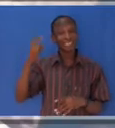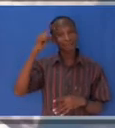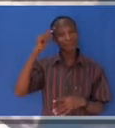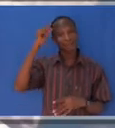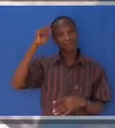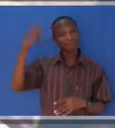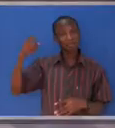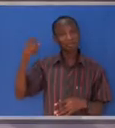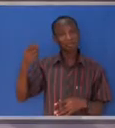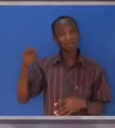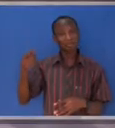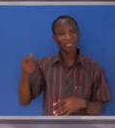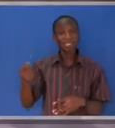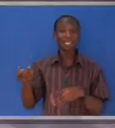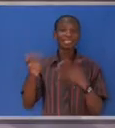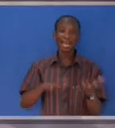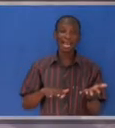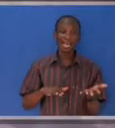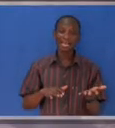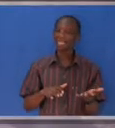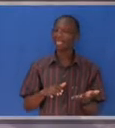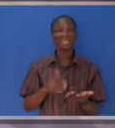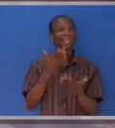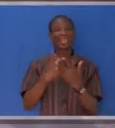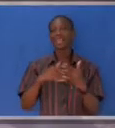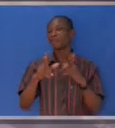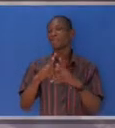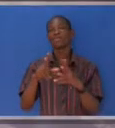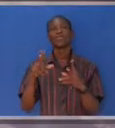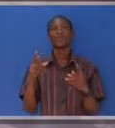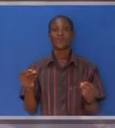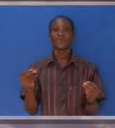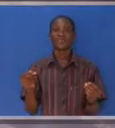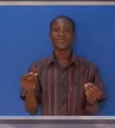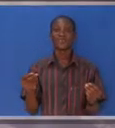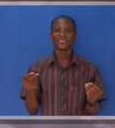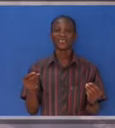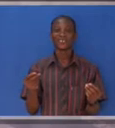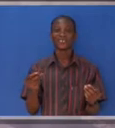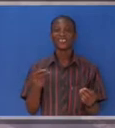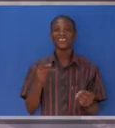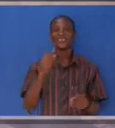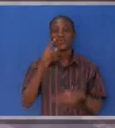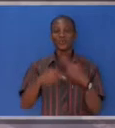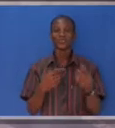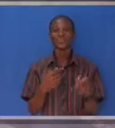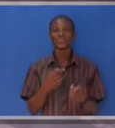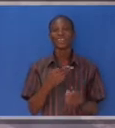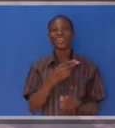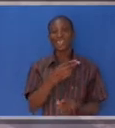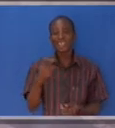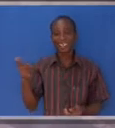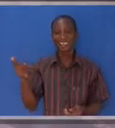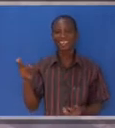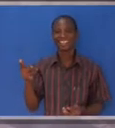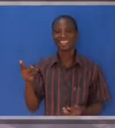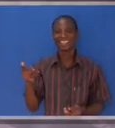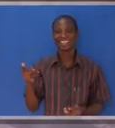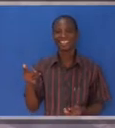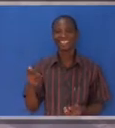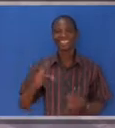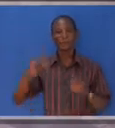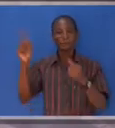ono sai nimpa no owu a onko Abraham kukum obako ba bi a odefo no a Lazarus ne ho